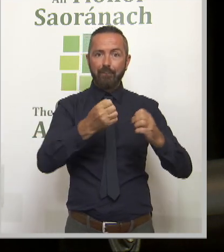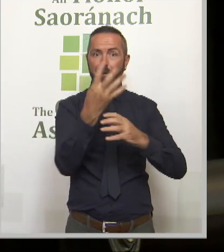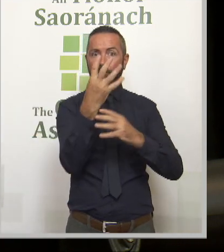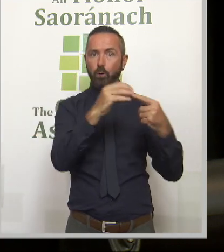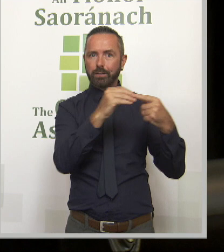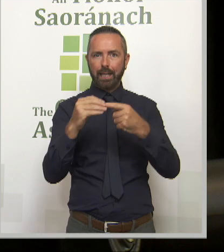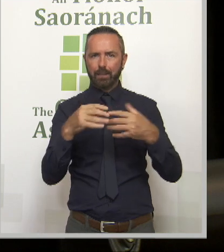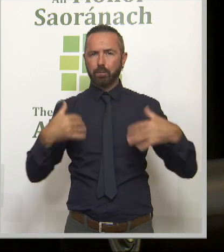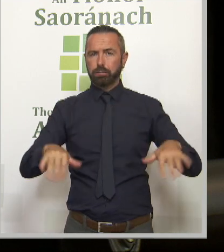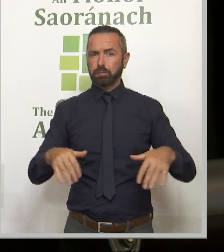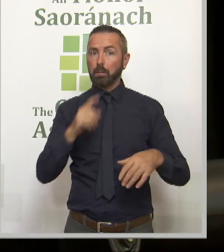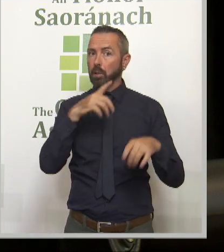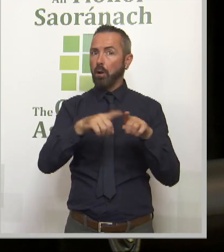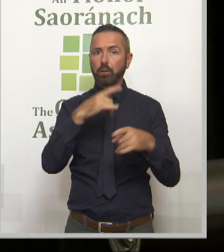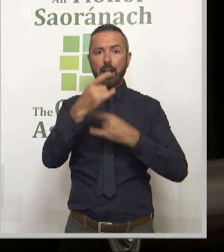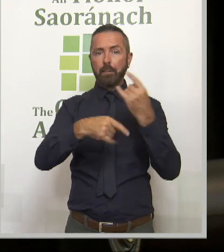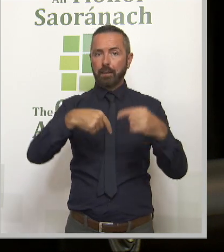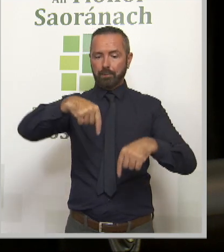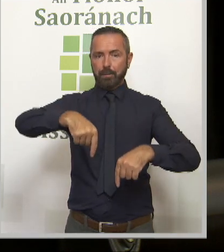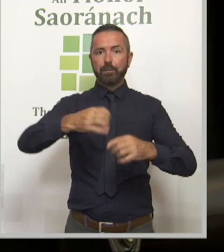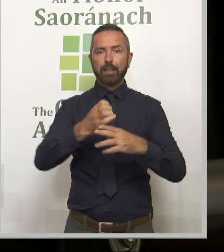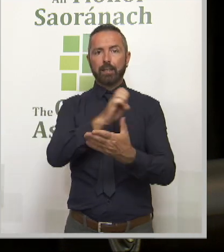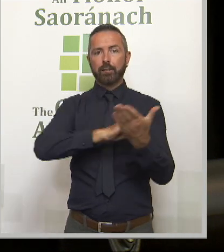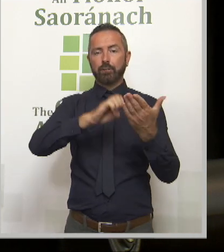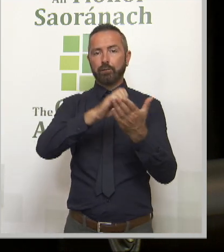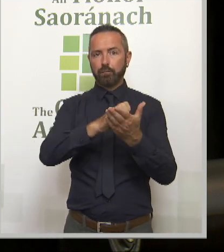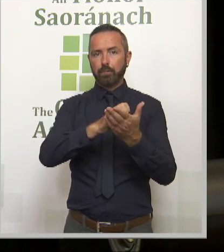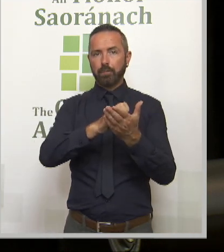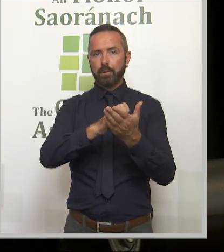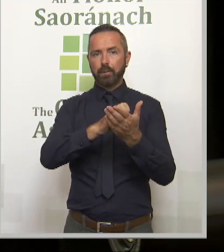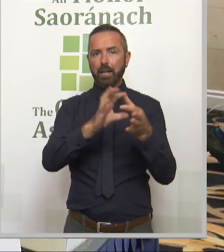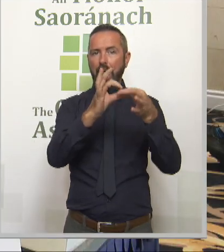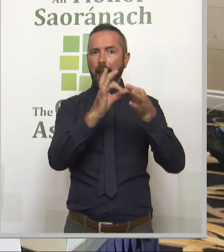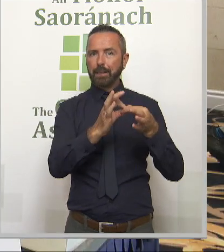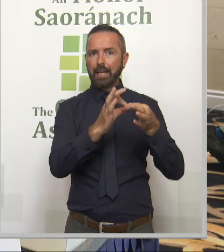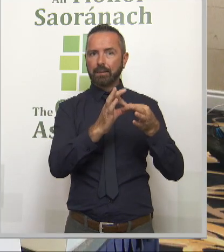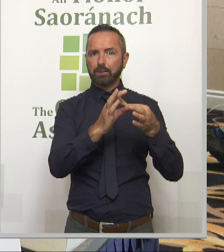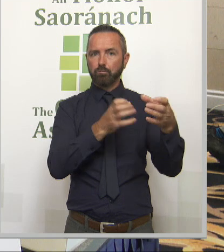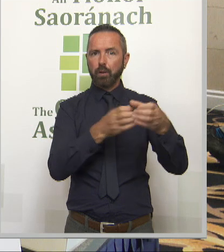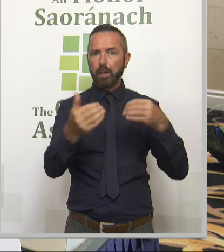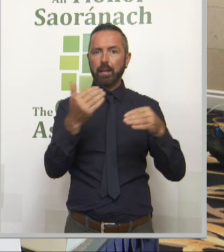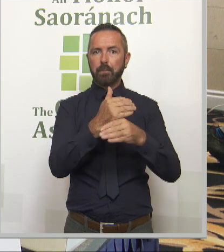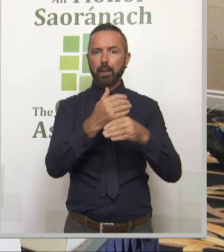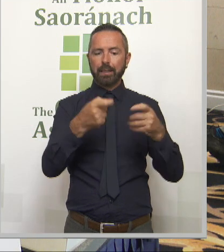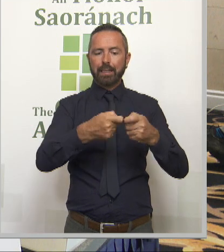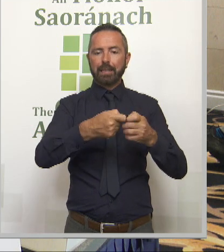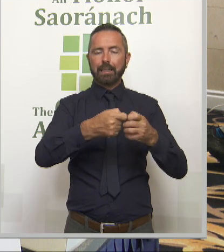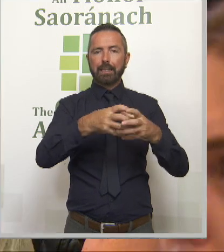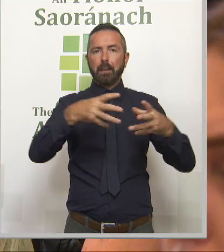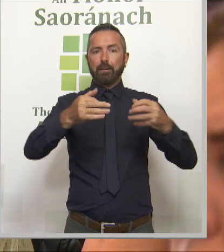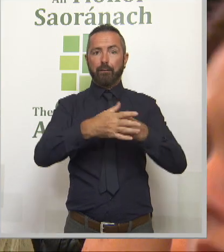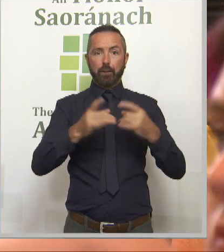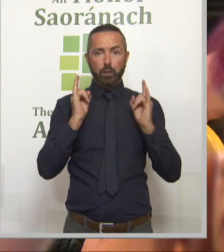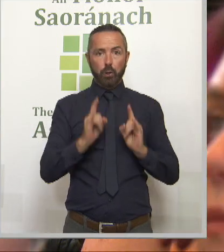also happening here and in Europe. The habitat is being incrementally replaced by the expansion of our